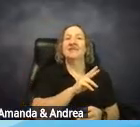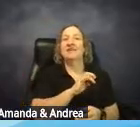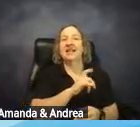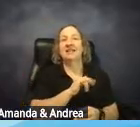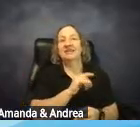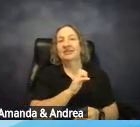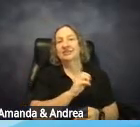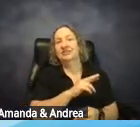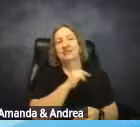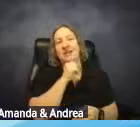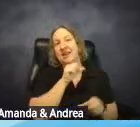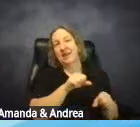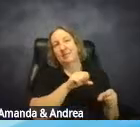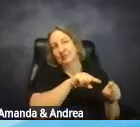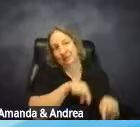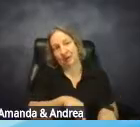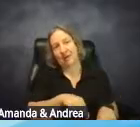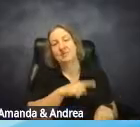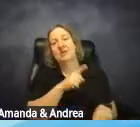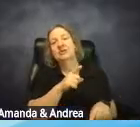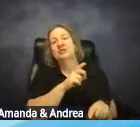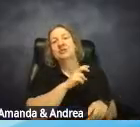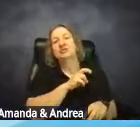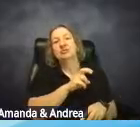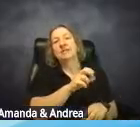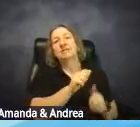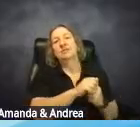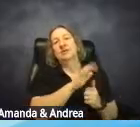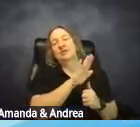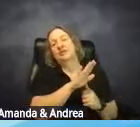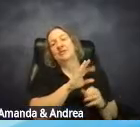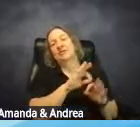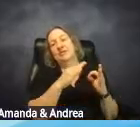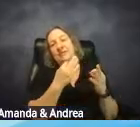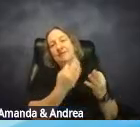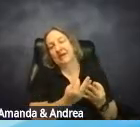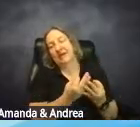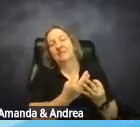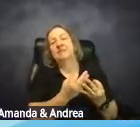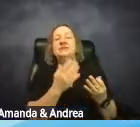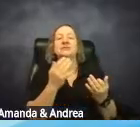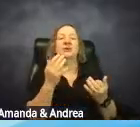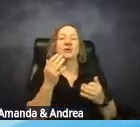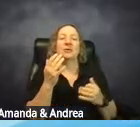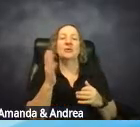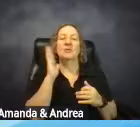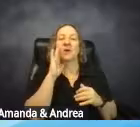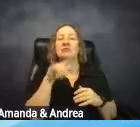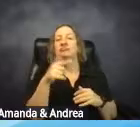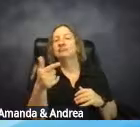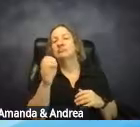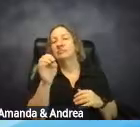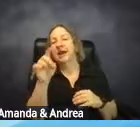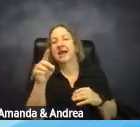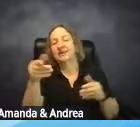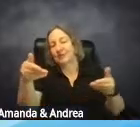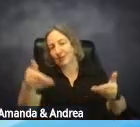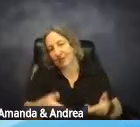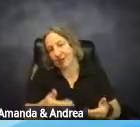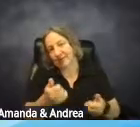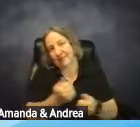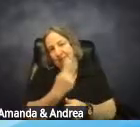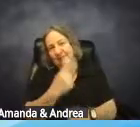is traveling with family. And so with that, I'm just going to turn it over to Ed to welcome